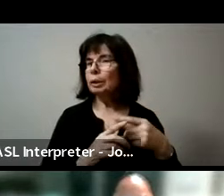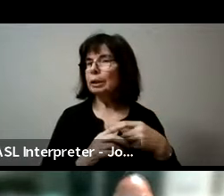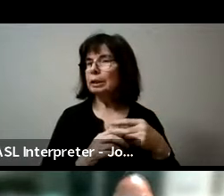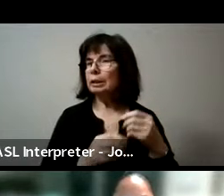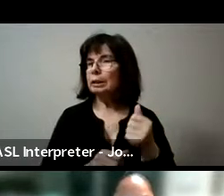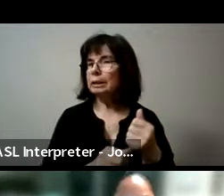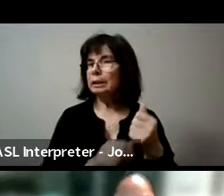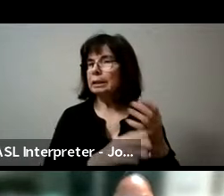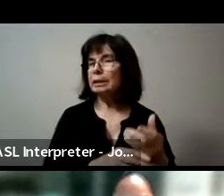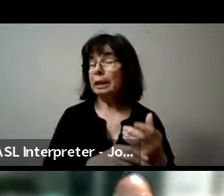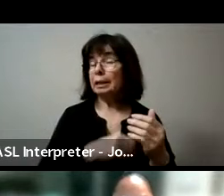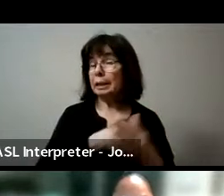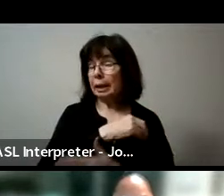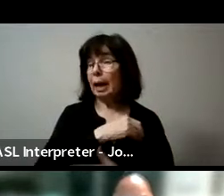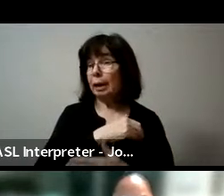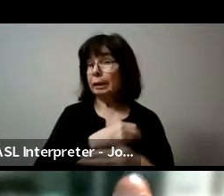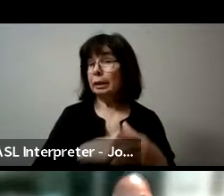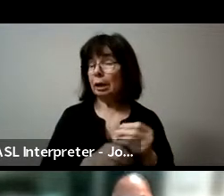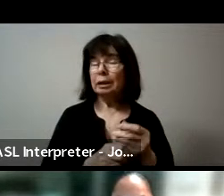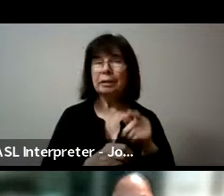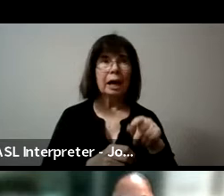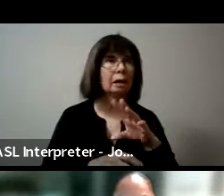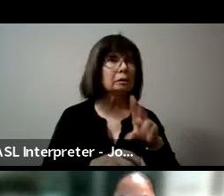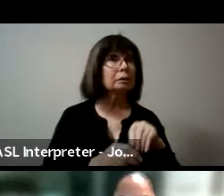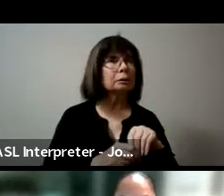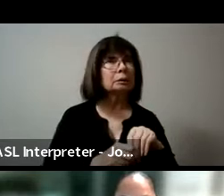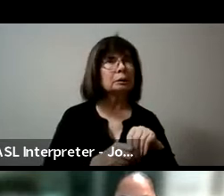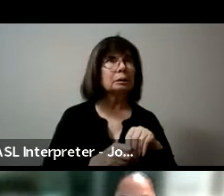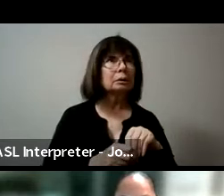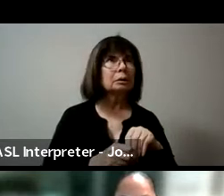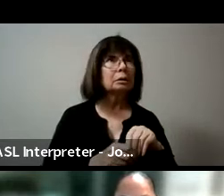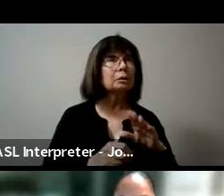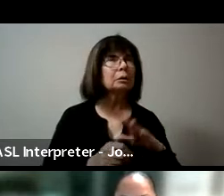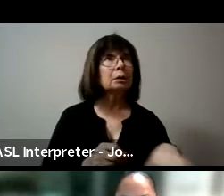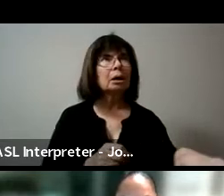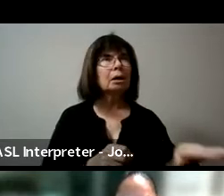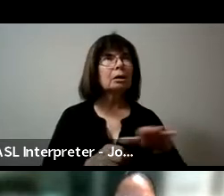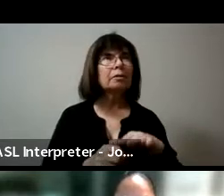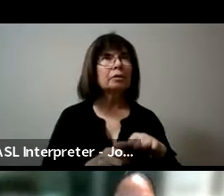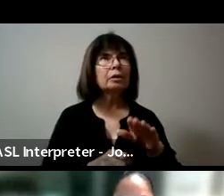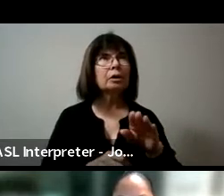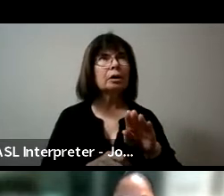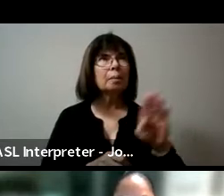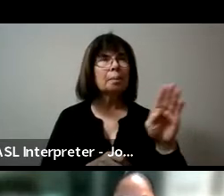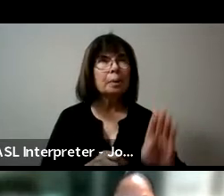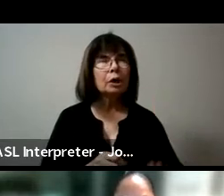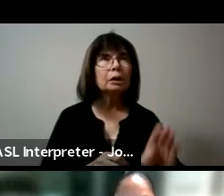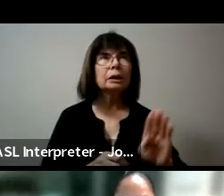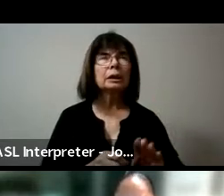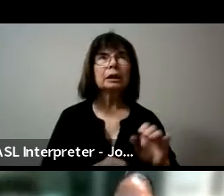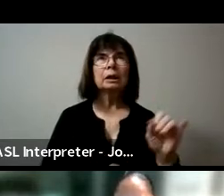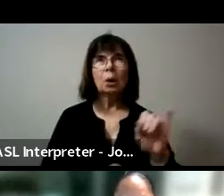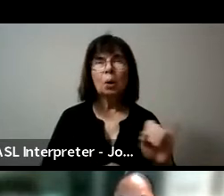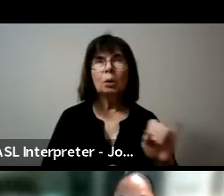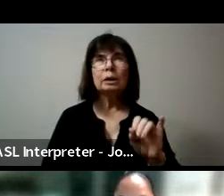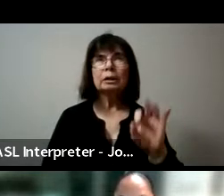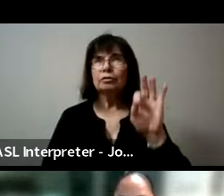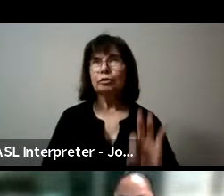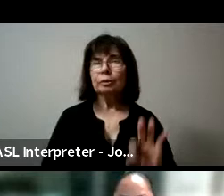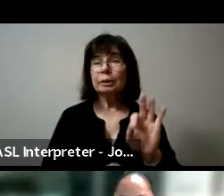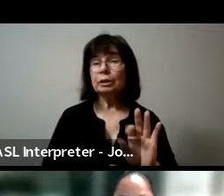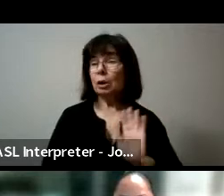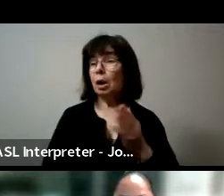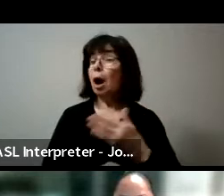county received. And that covered everywhere other than Berkeley and Oakland and Fremont. So our program was